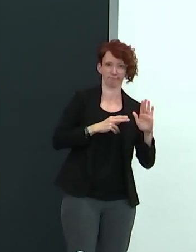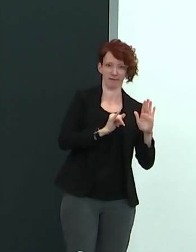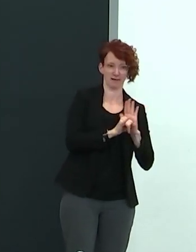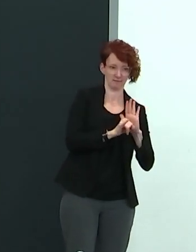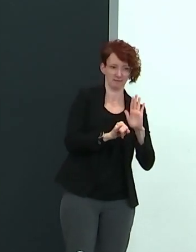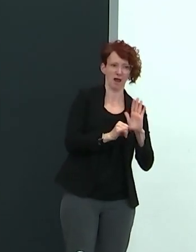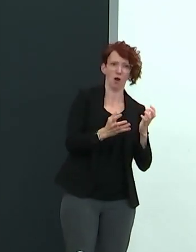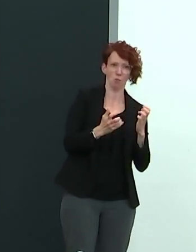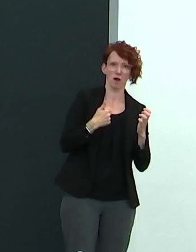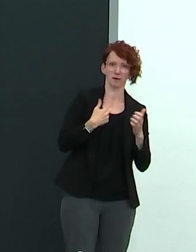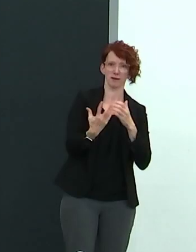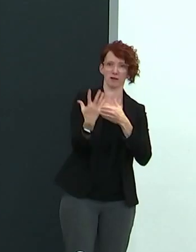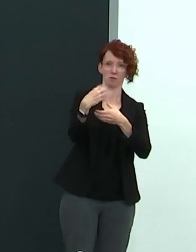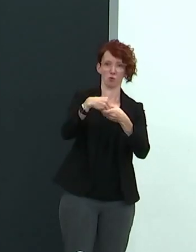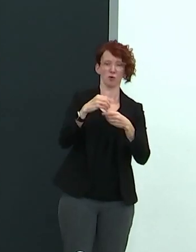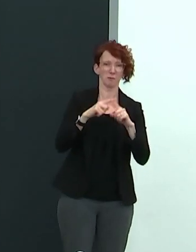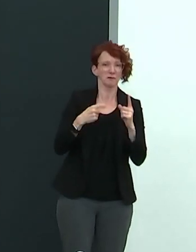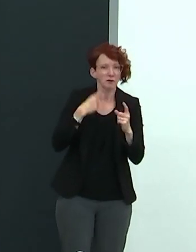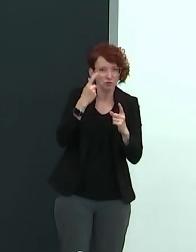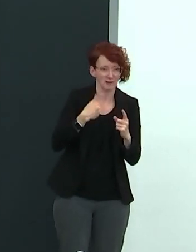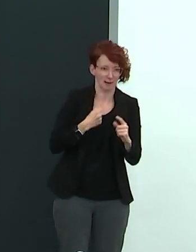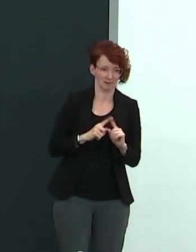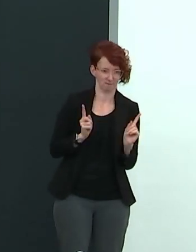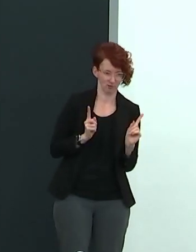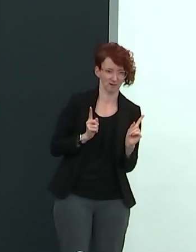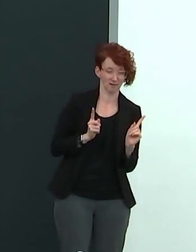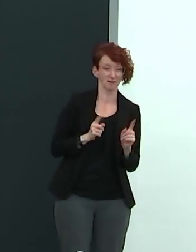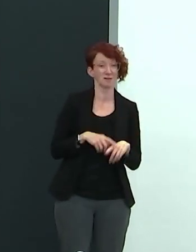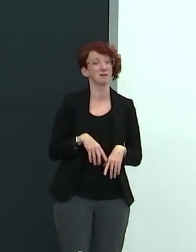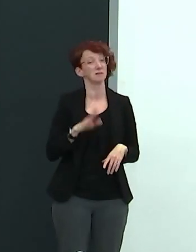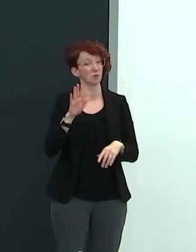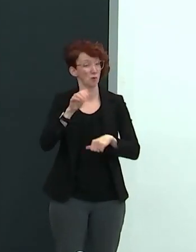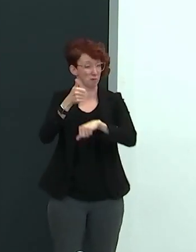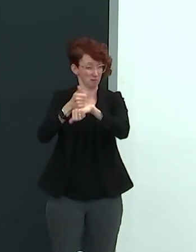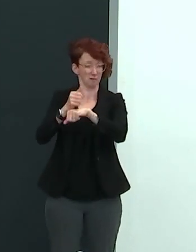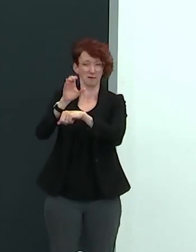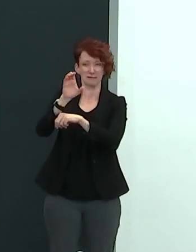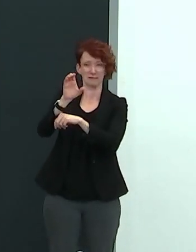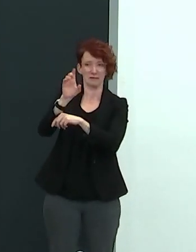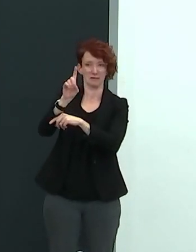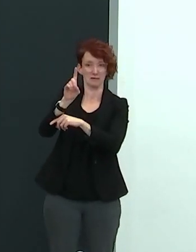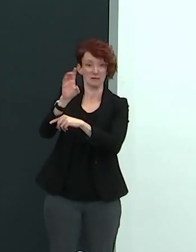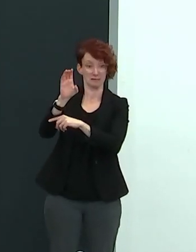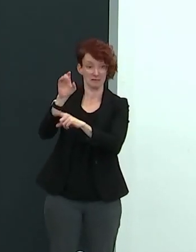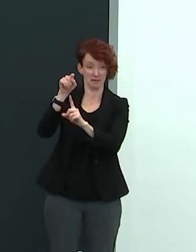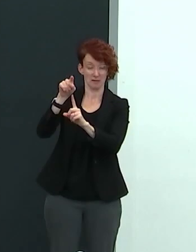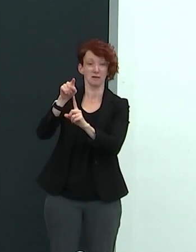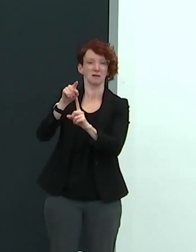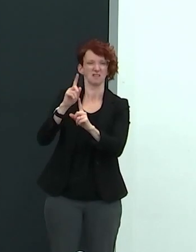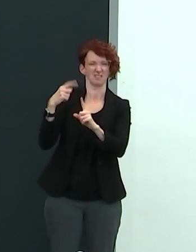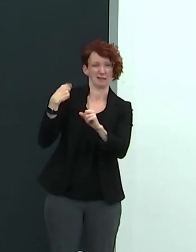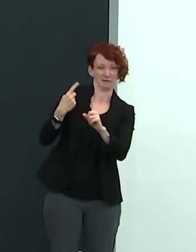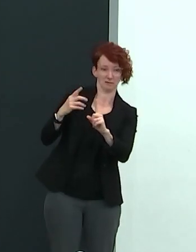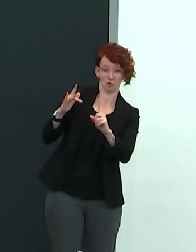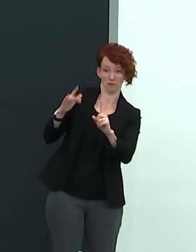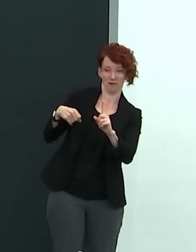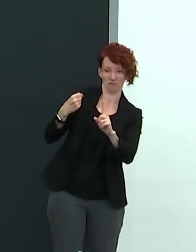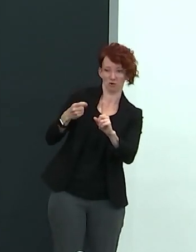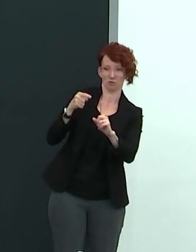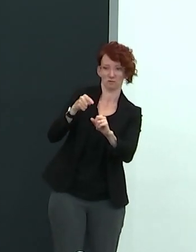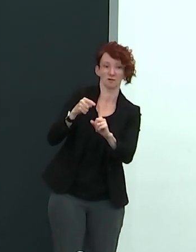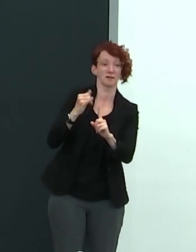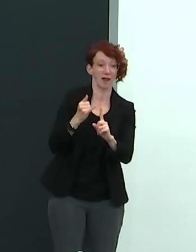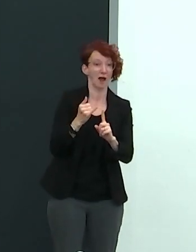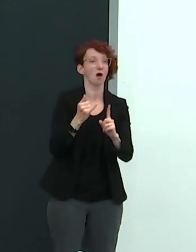inclusion. Per the CDC, in the past 20 years since the term neurodiversity was introduced, the prevalence of autism